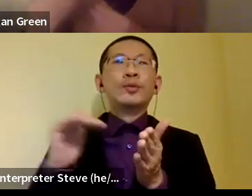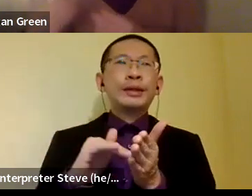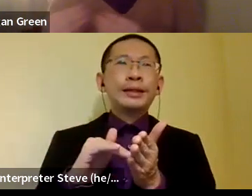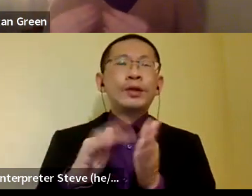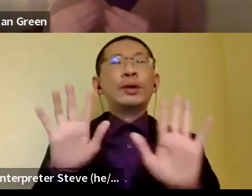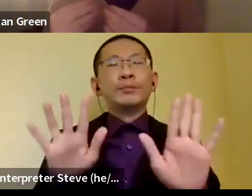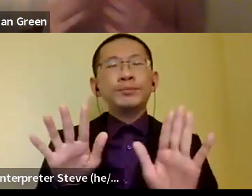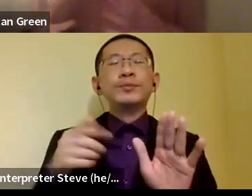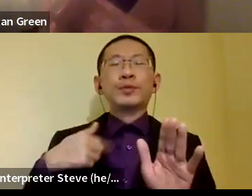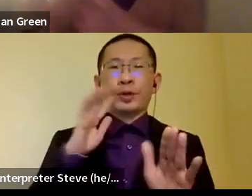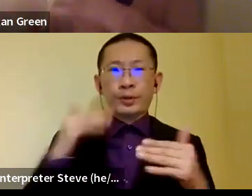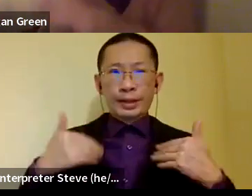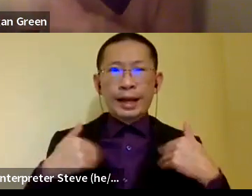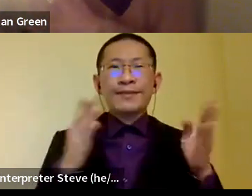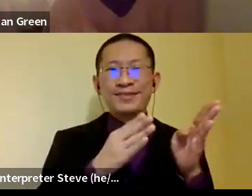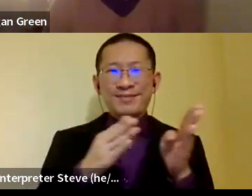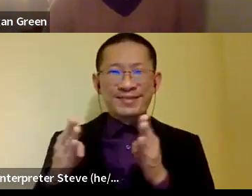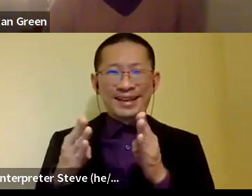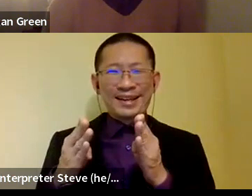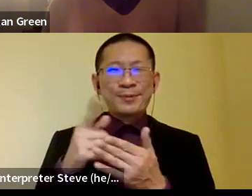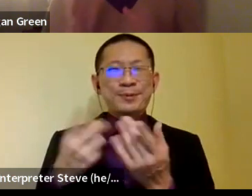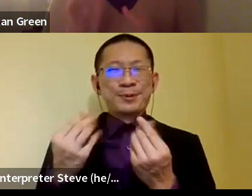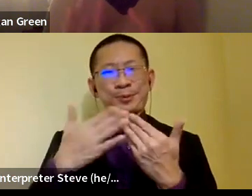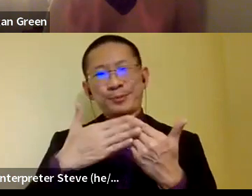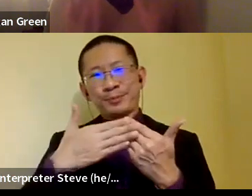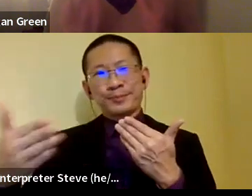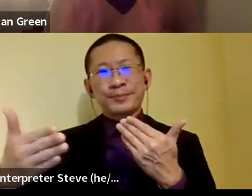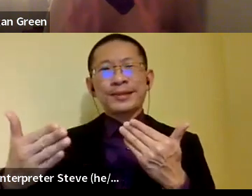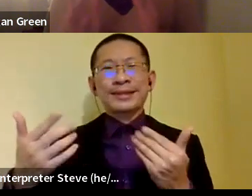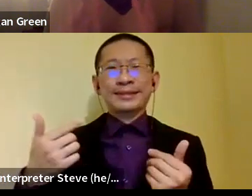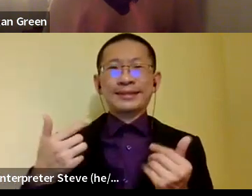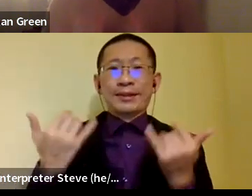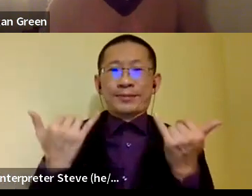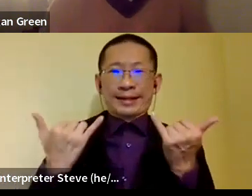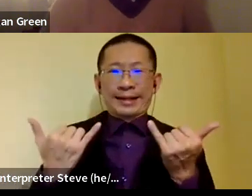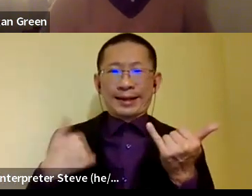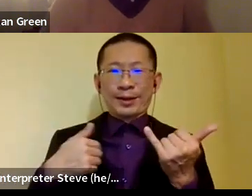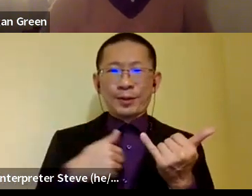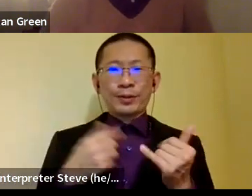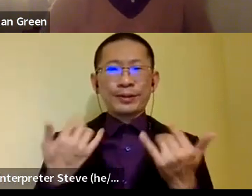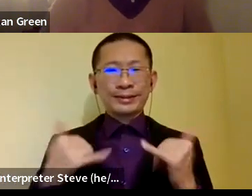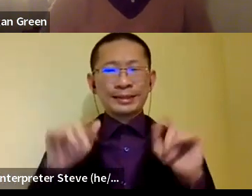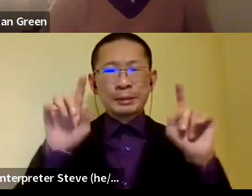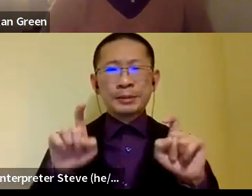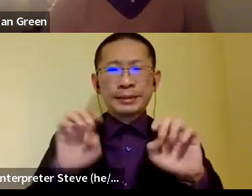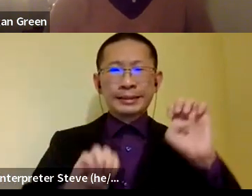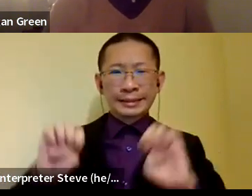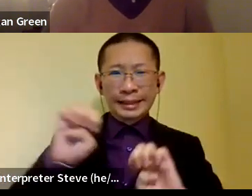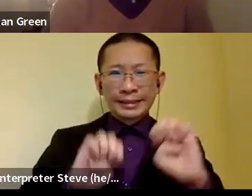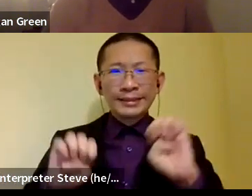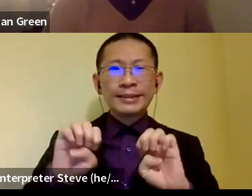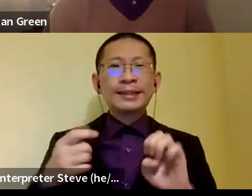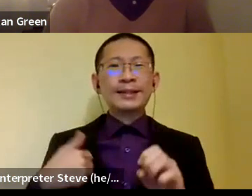at that point we will have a plan for how to go forward. So I'm at the moment, we're in the middle of an experiment. And